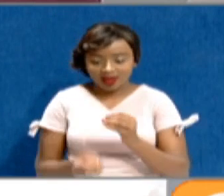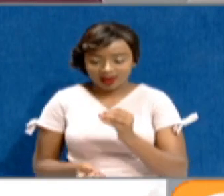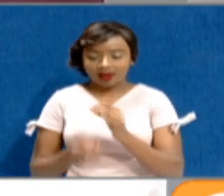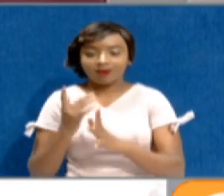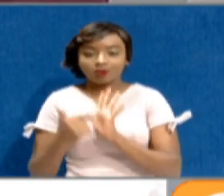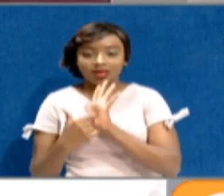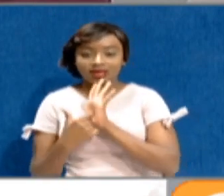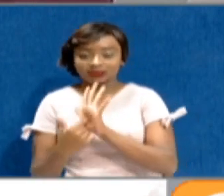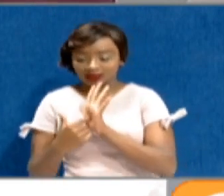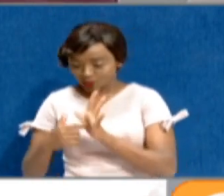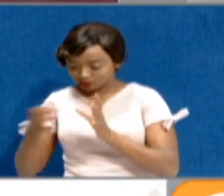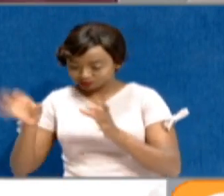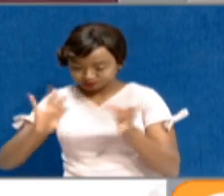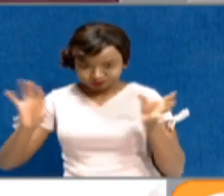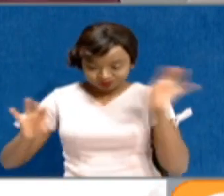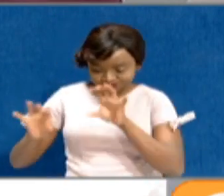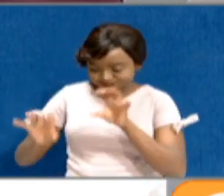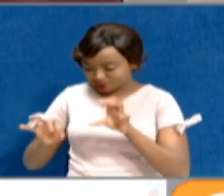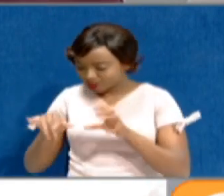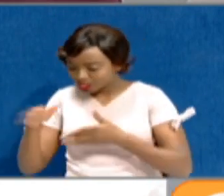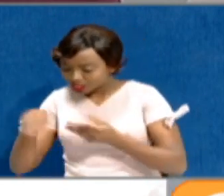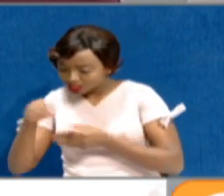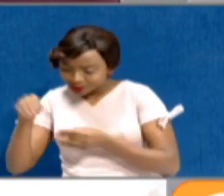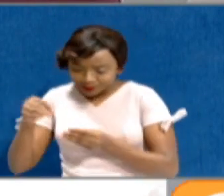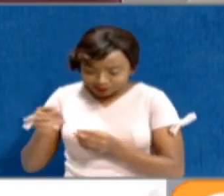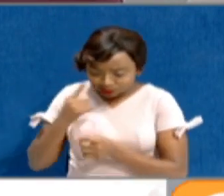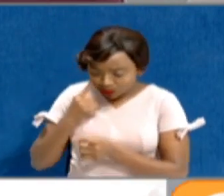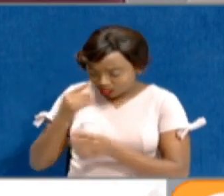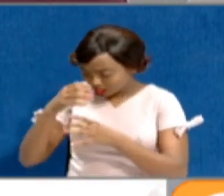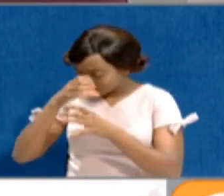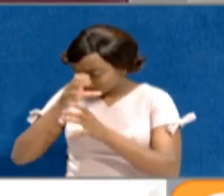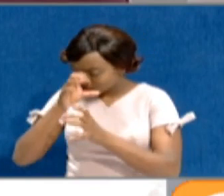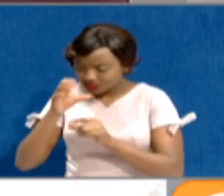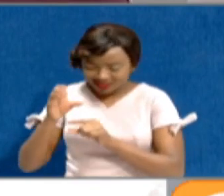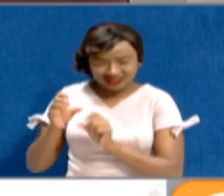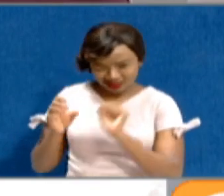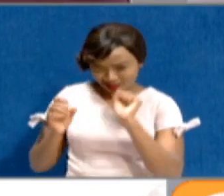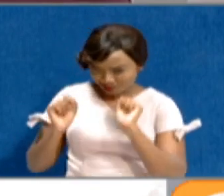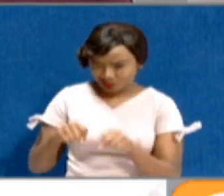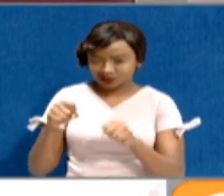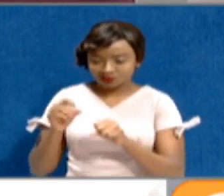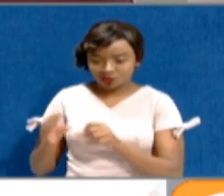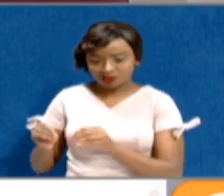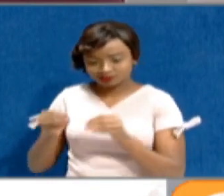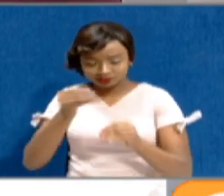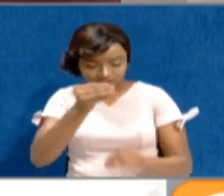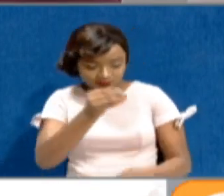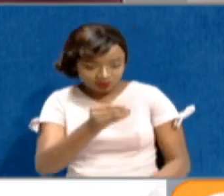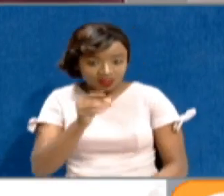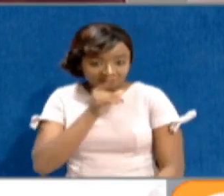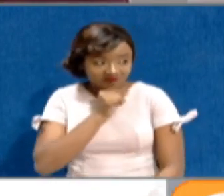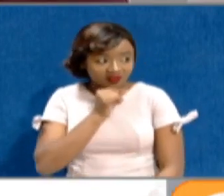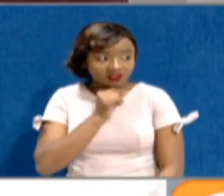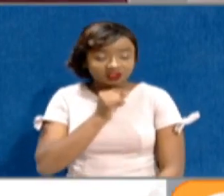prototype, okay? You put together some chemicals, some drugs together that is a potential vaccine. Now, once you have